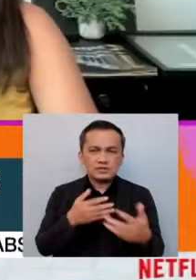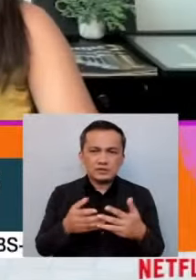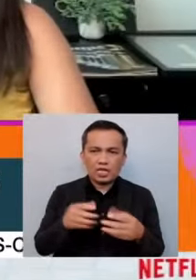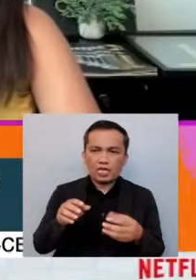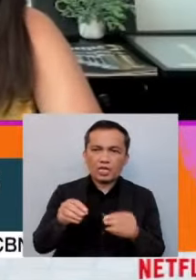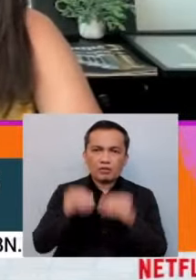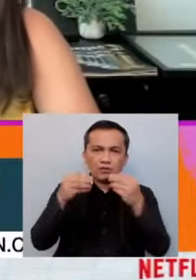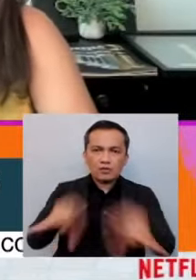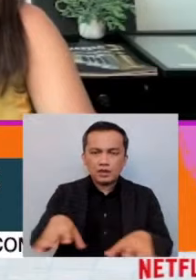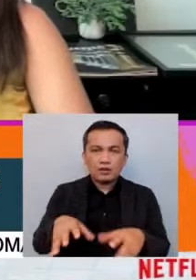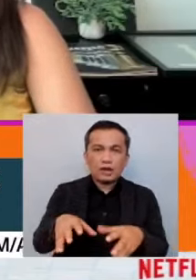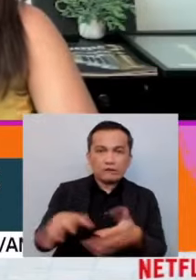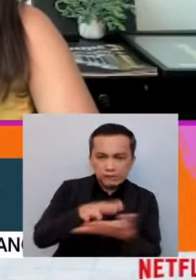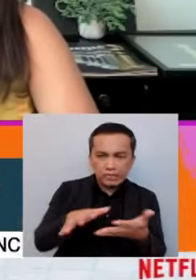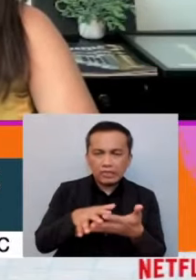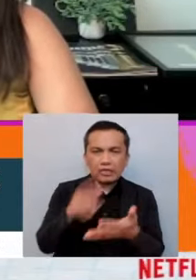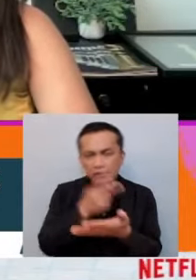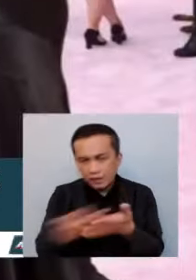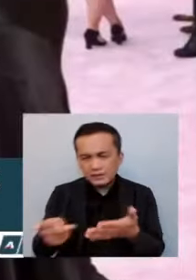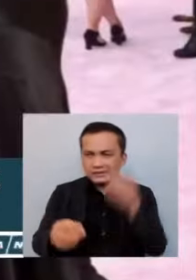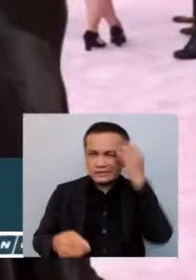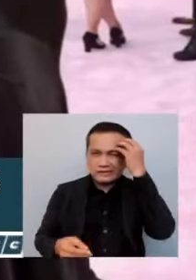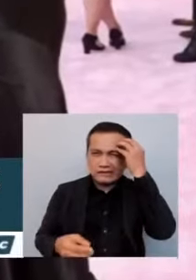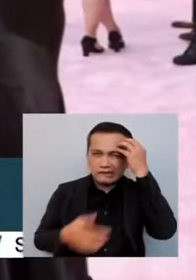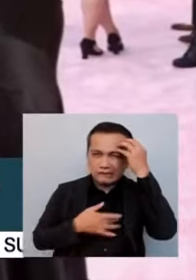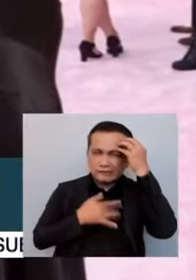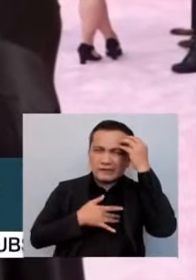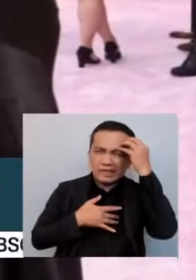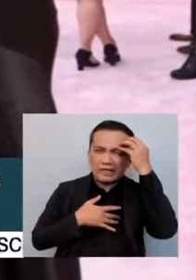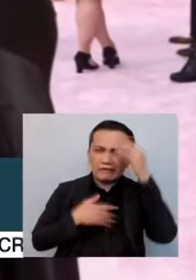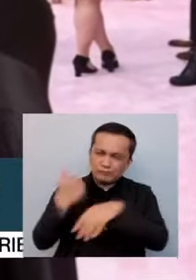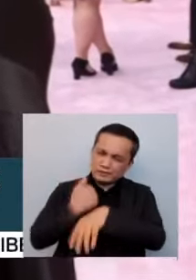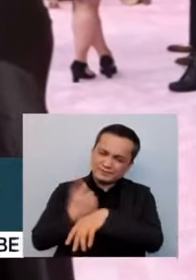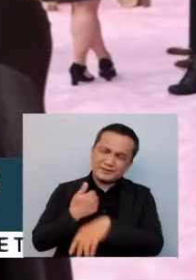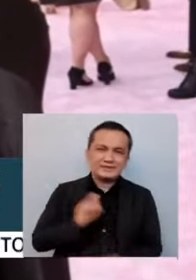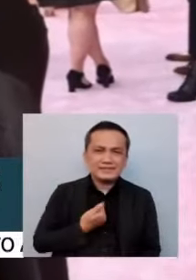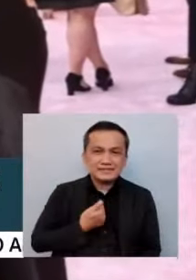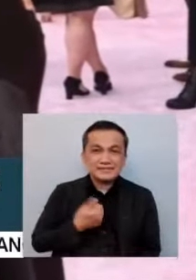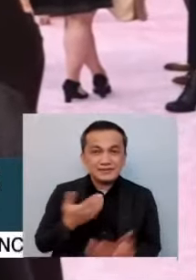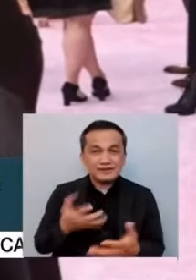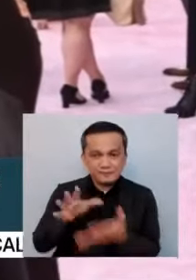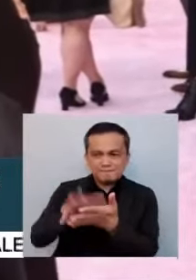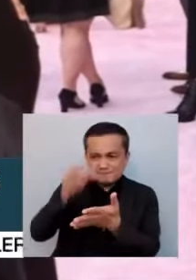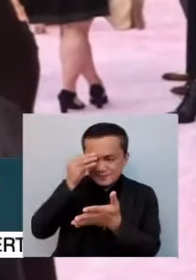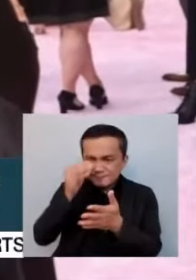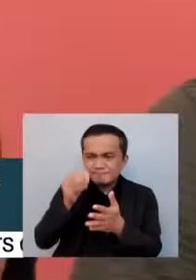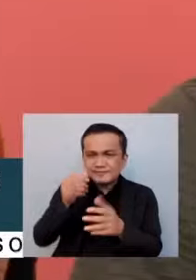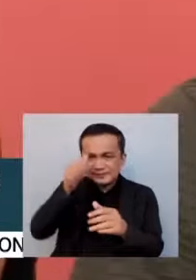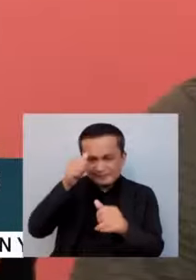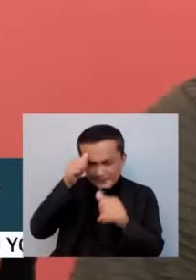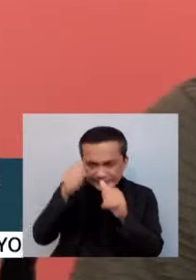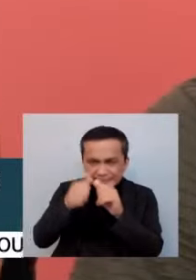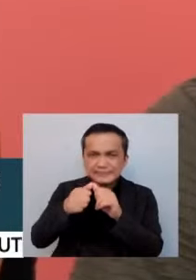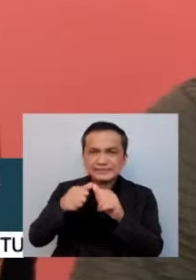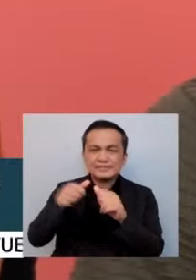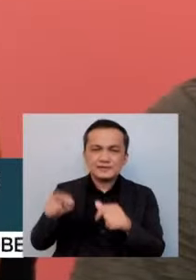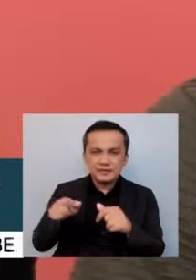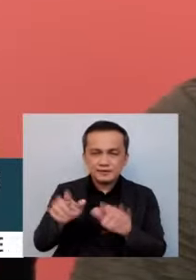I do mess up, I get really, really hard on myself. So I guess what I'm learning is trying to remember that it's human to